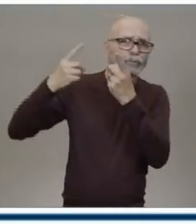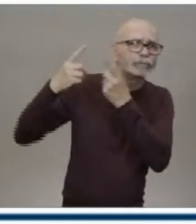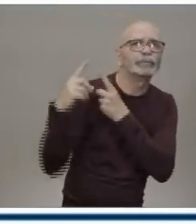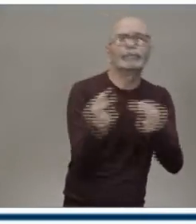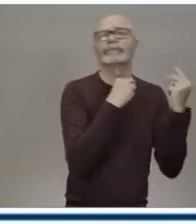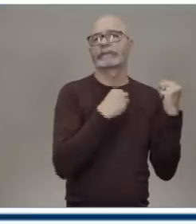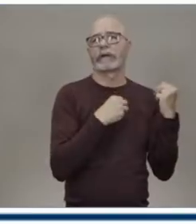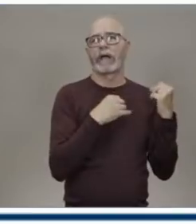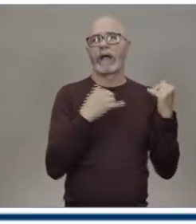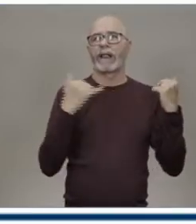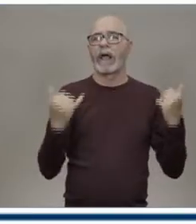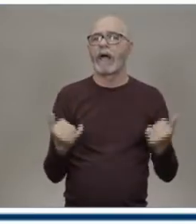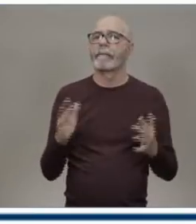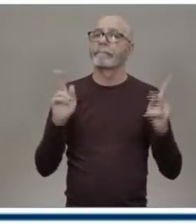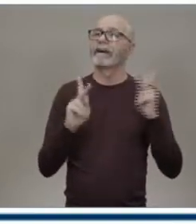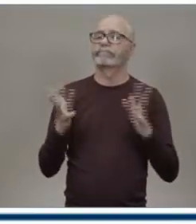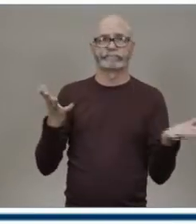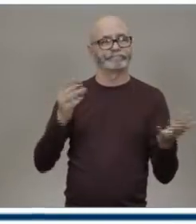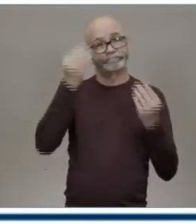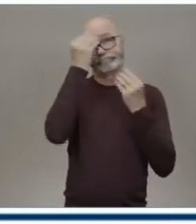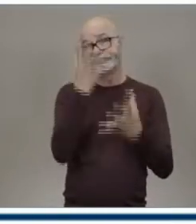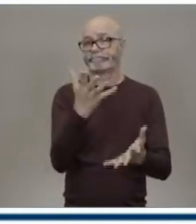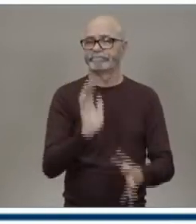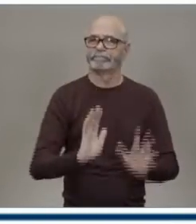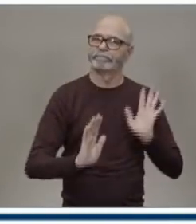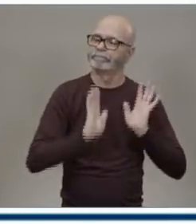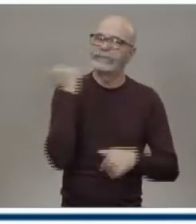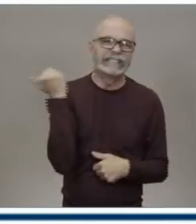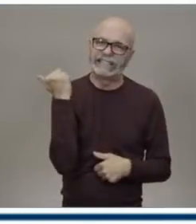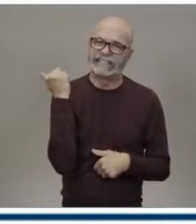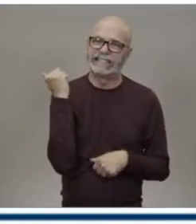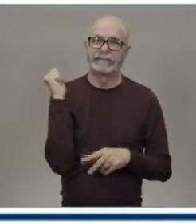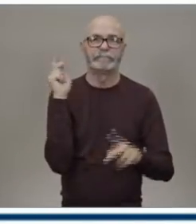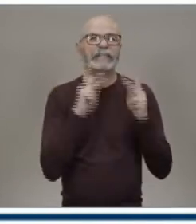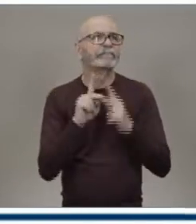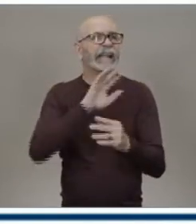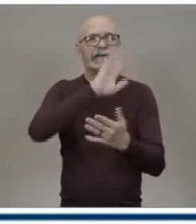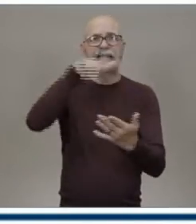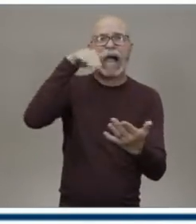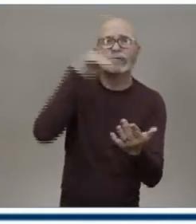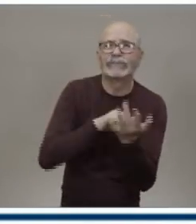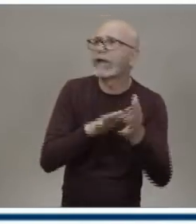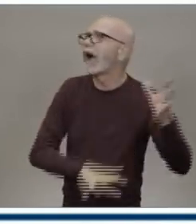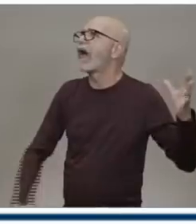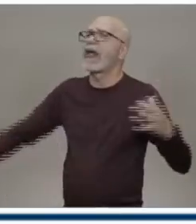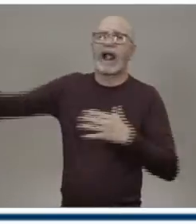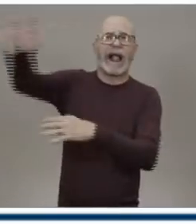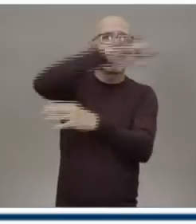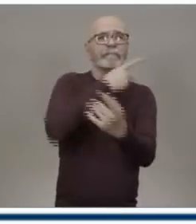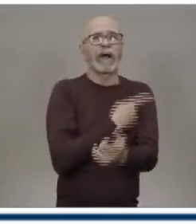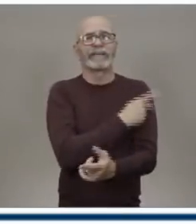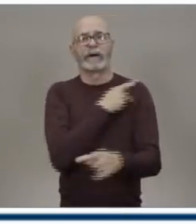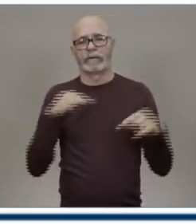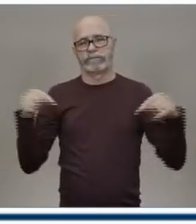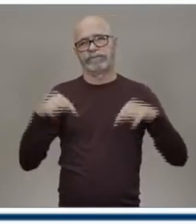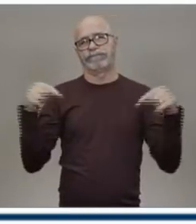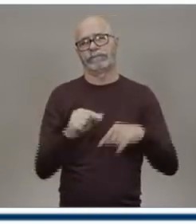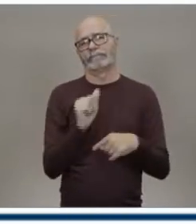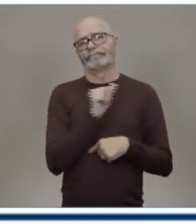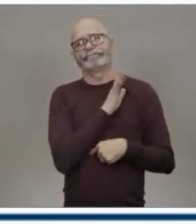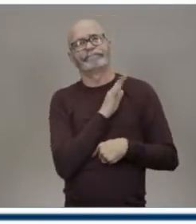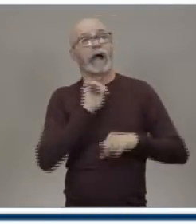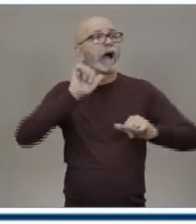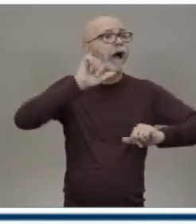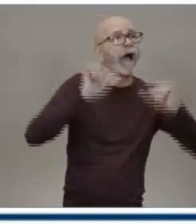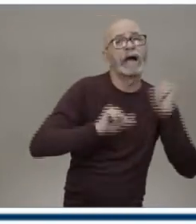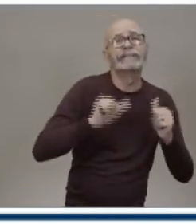I believe. We've expanded our capacity with centers all around the province, the assessment centers. We also